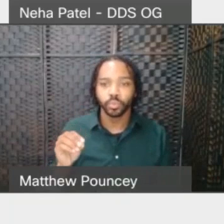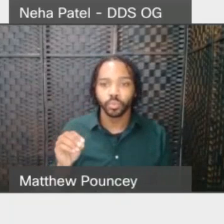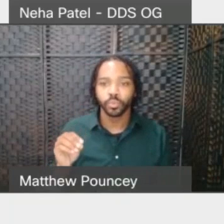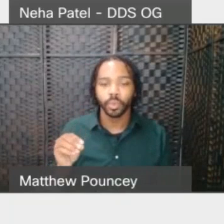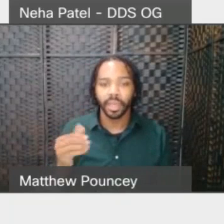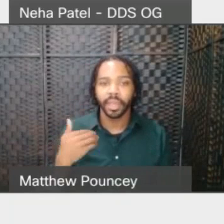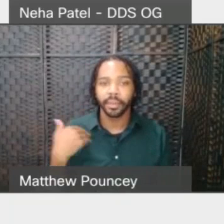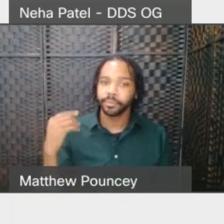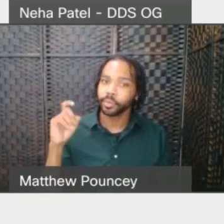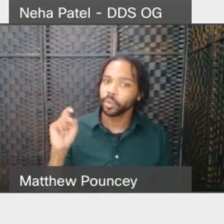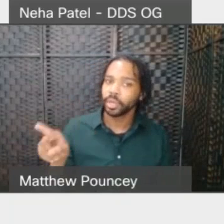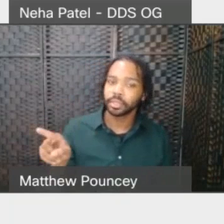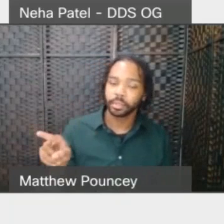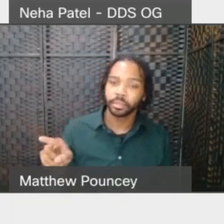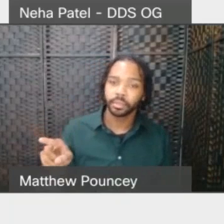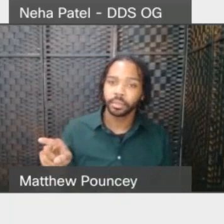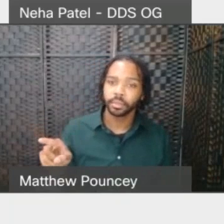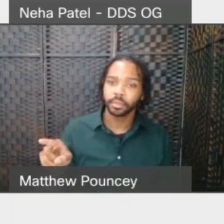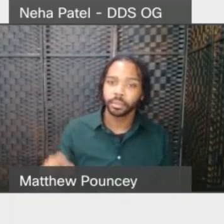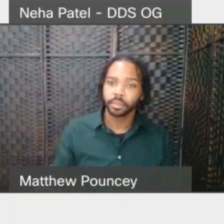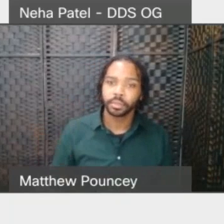have a question.